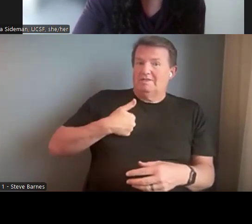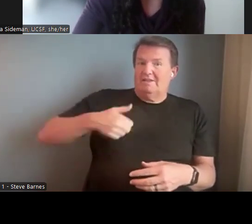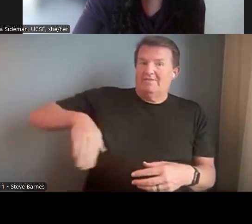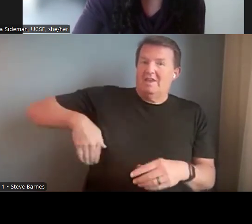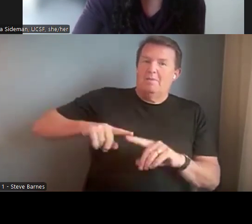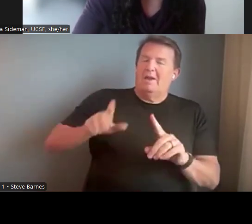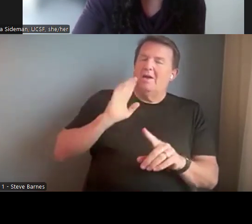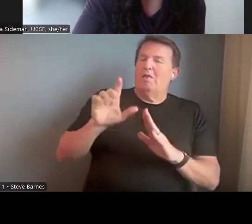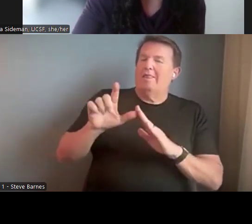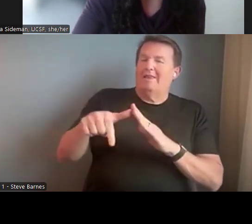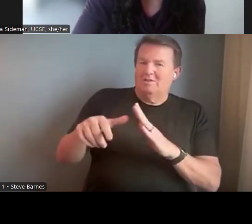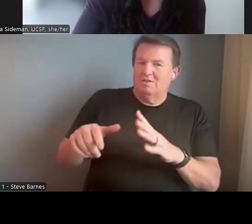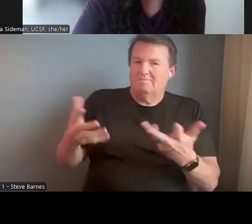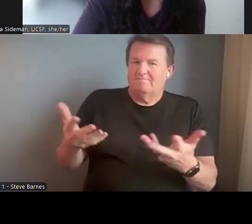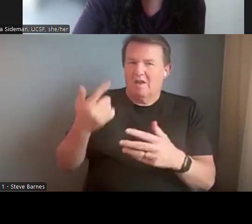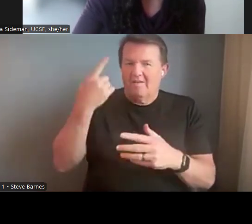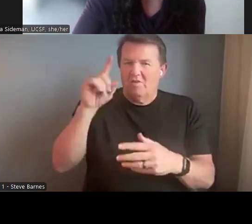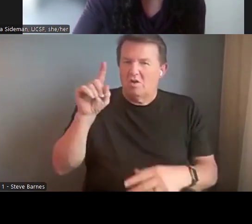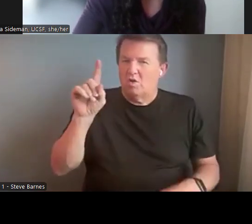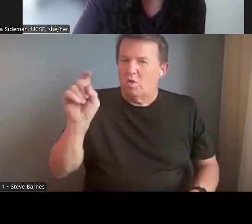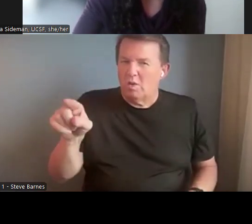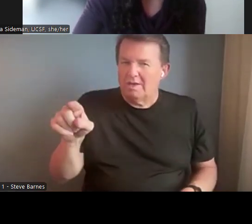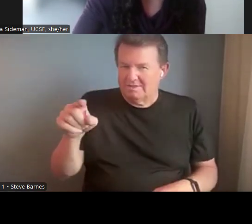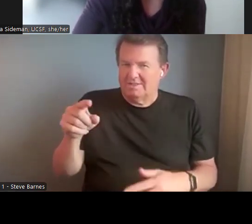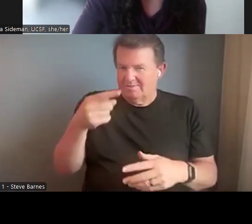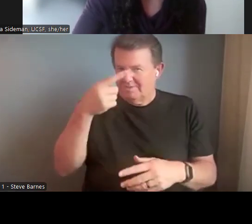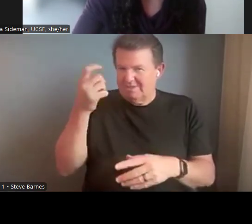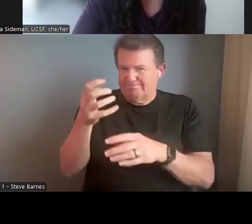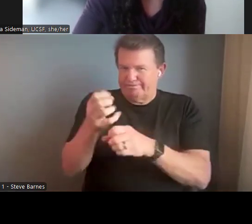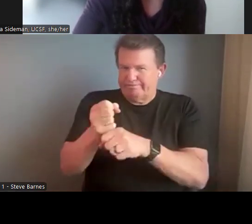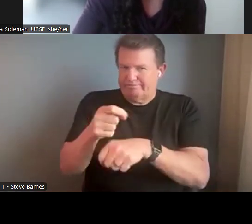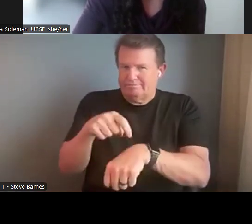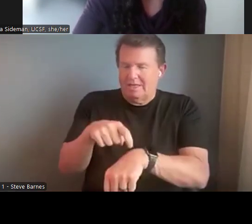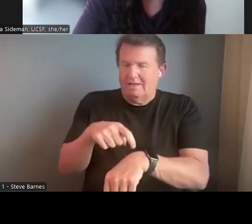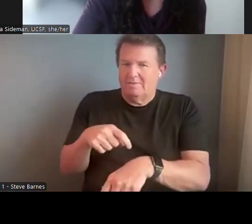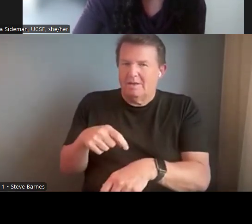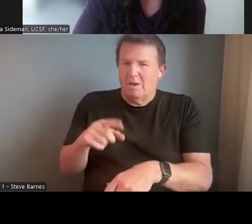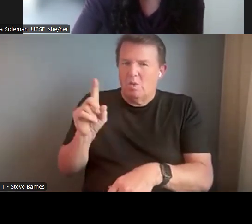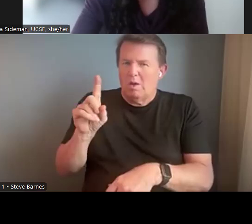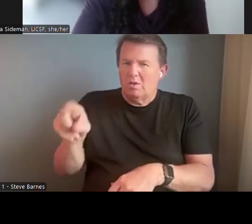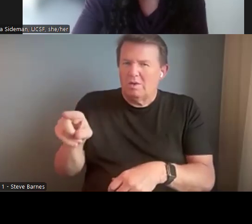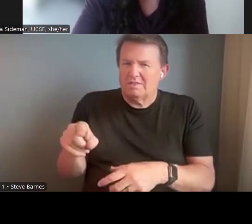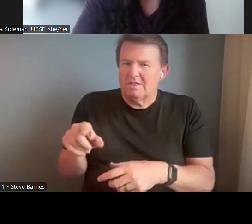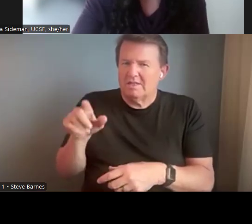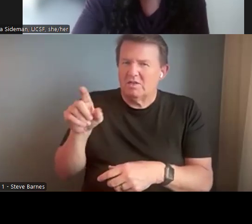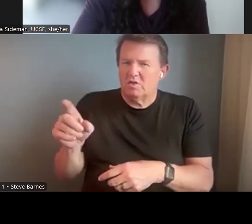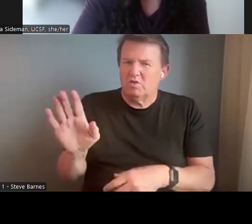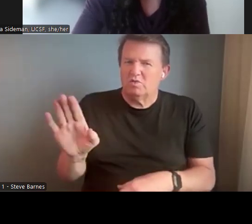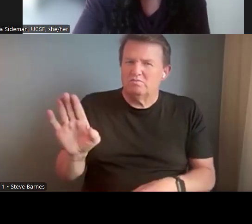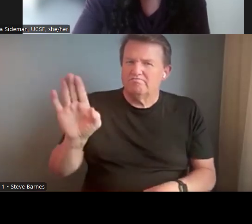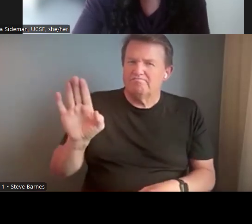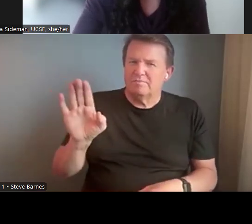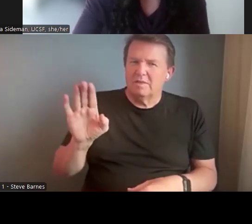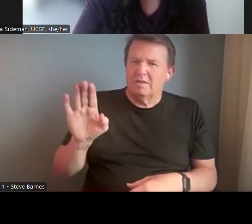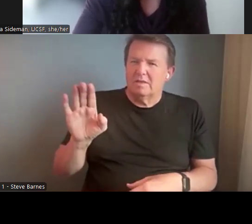later. In terms of questions, because I know we're tight on time, just kind of one was what something that you raised in your answer to the